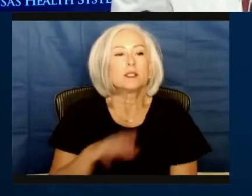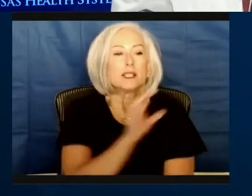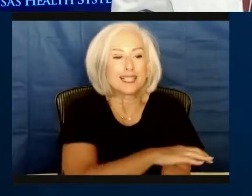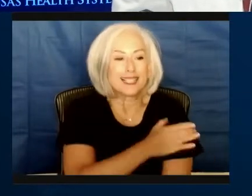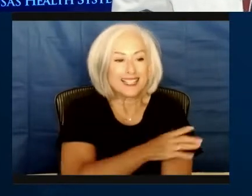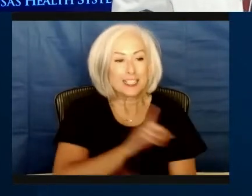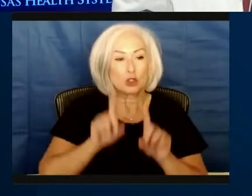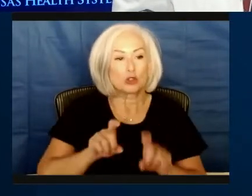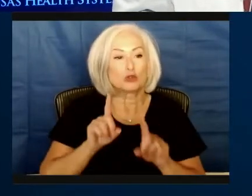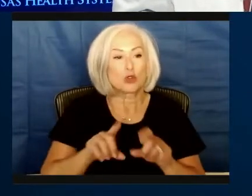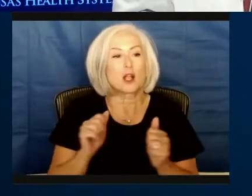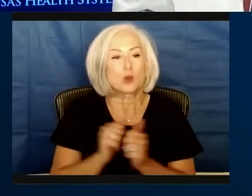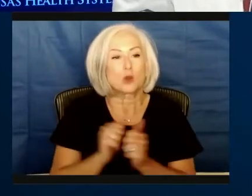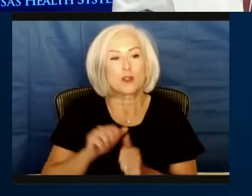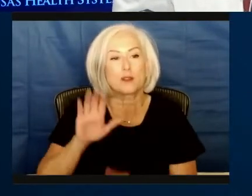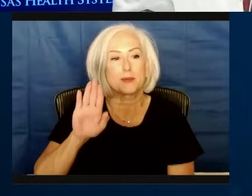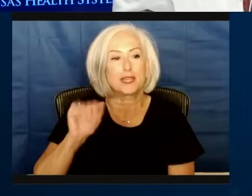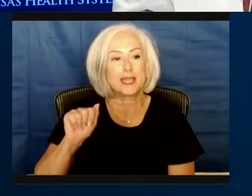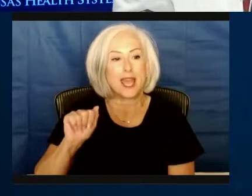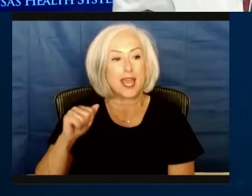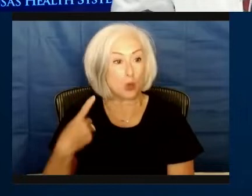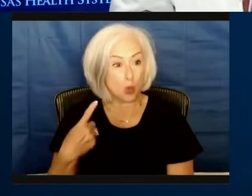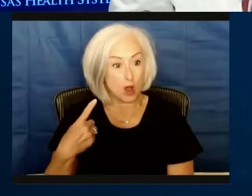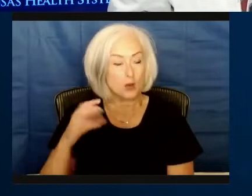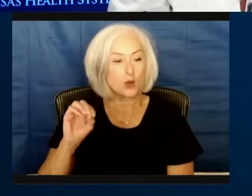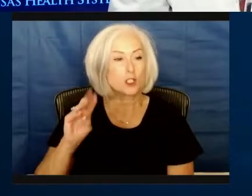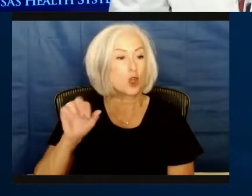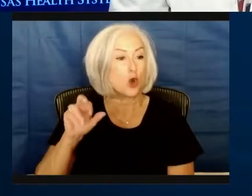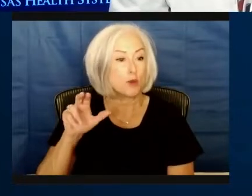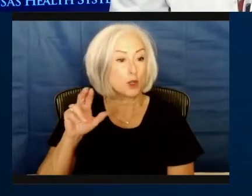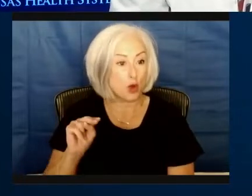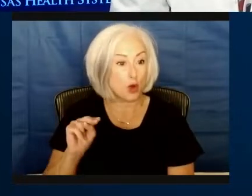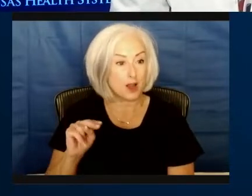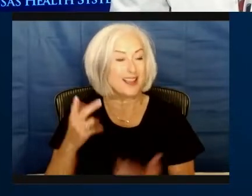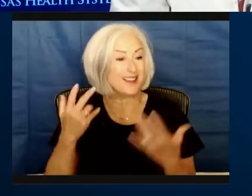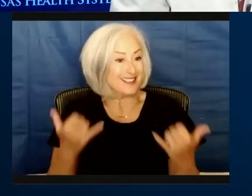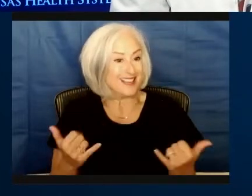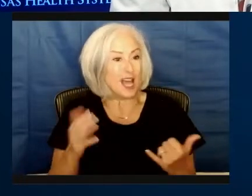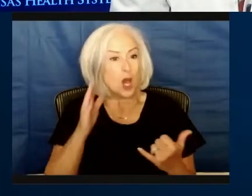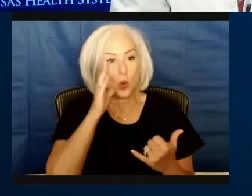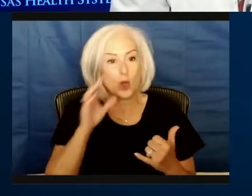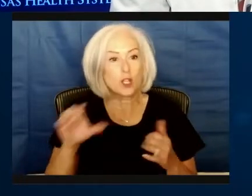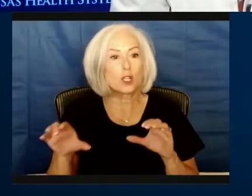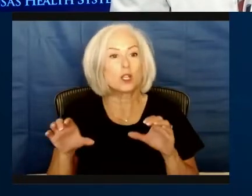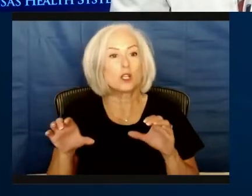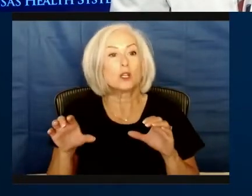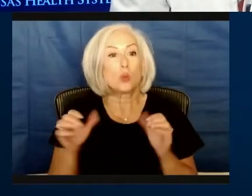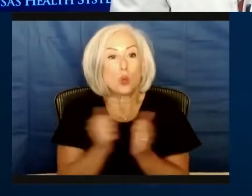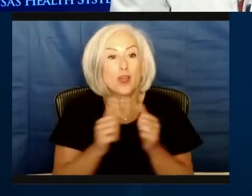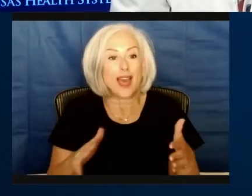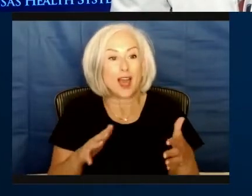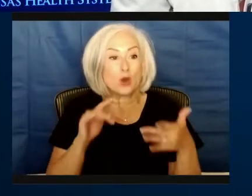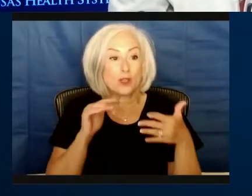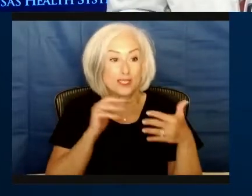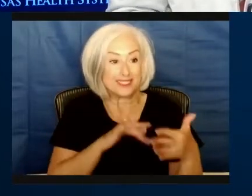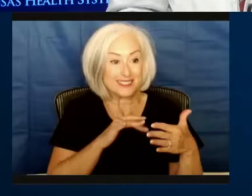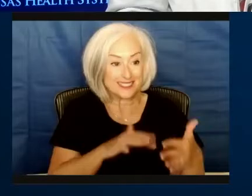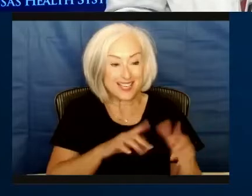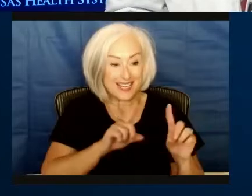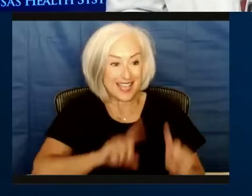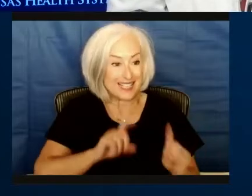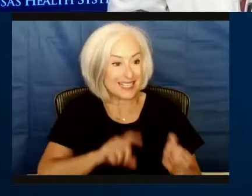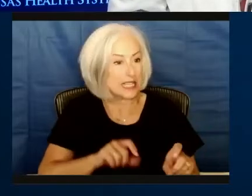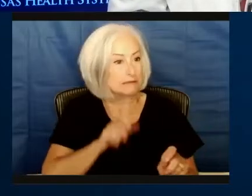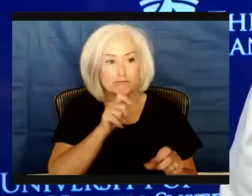Omicron, and now they're going to be asked to do the actual viral thing without doing trials. I think they won't have time to do the trials, so they're going to